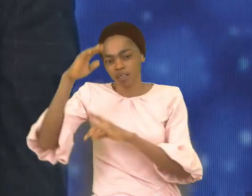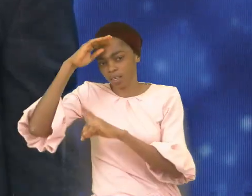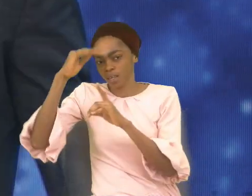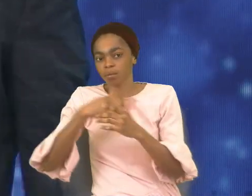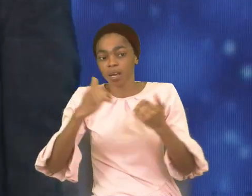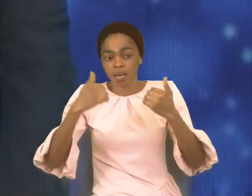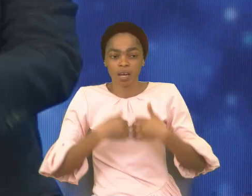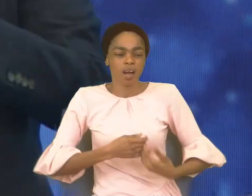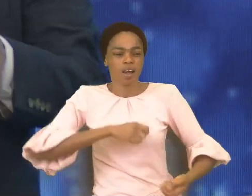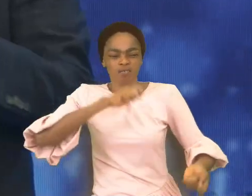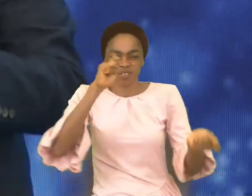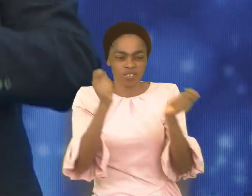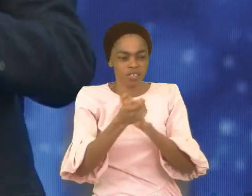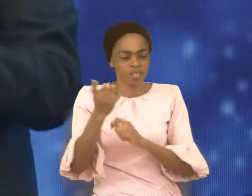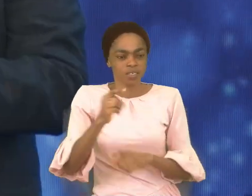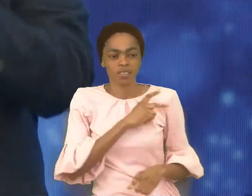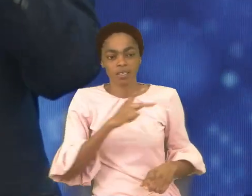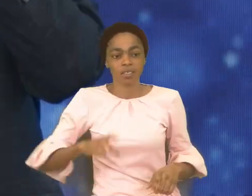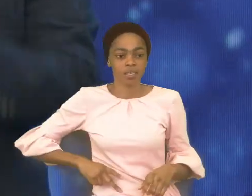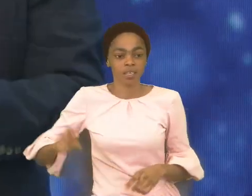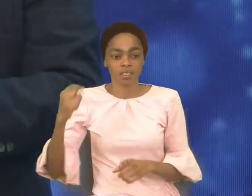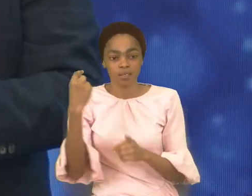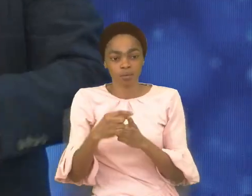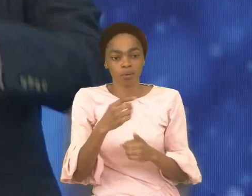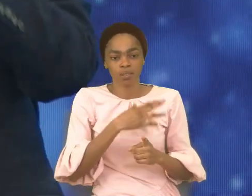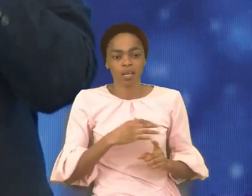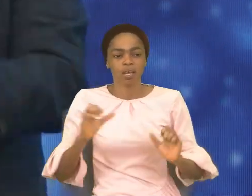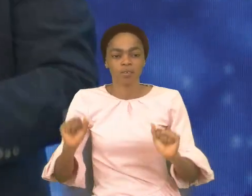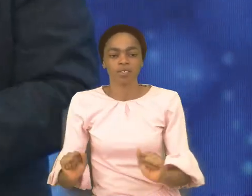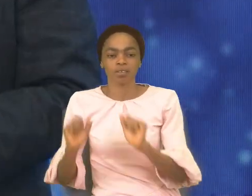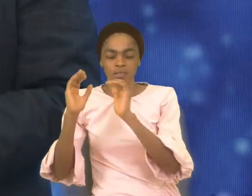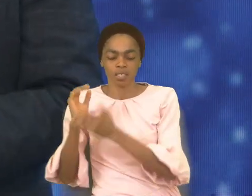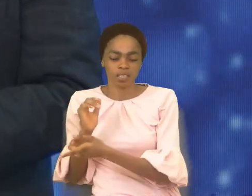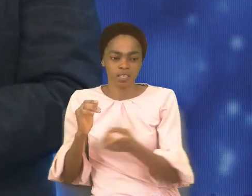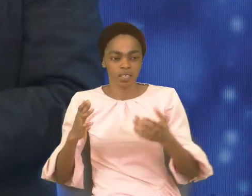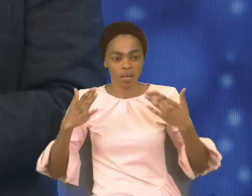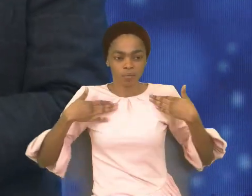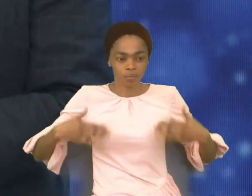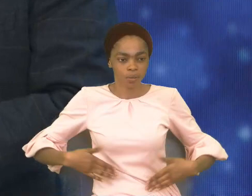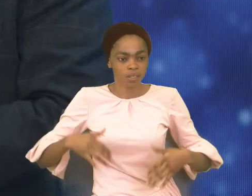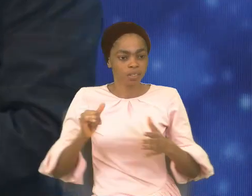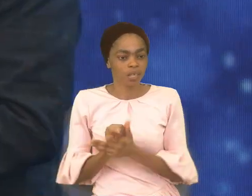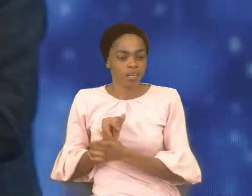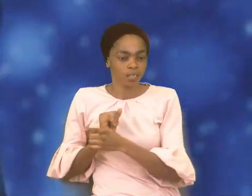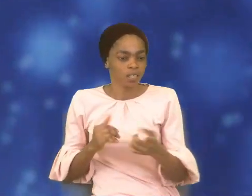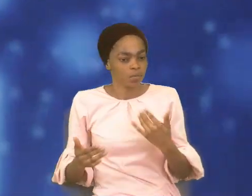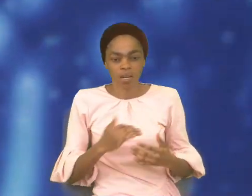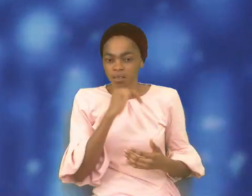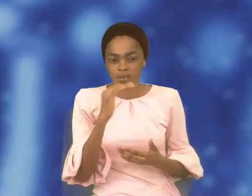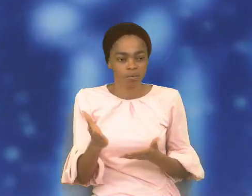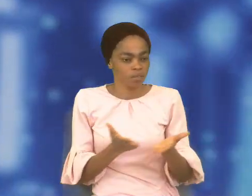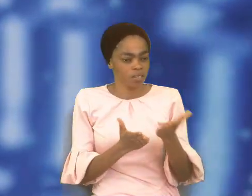their bodies that they might not serve nor worship any god except